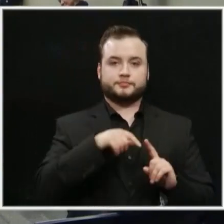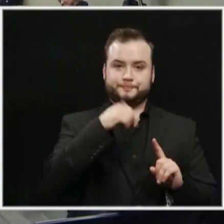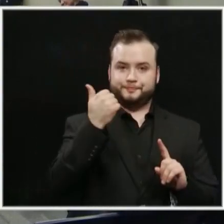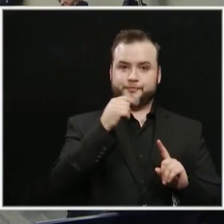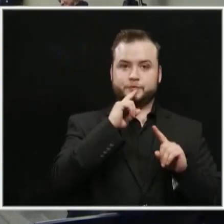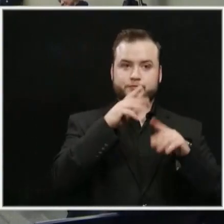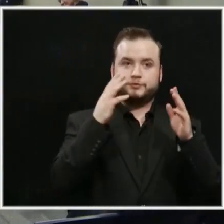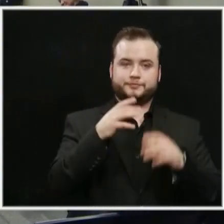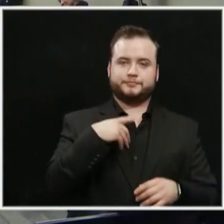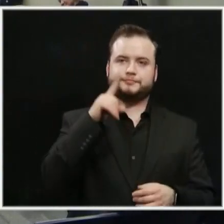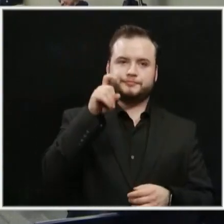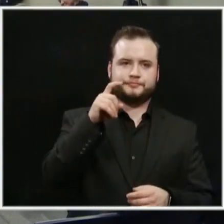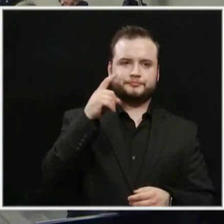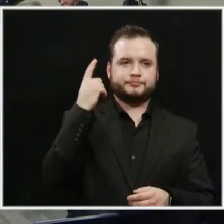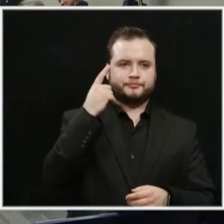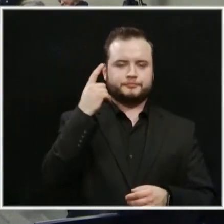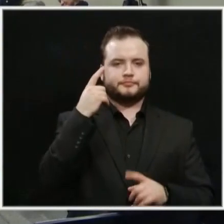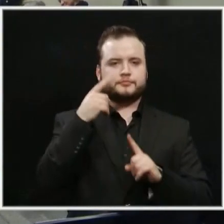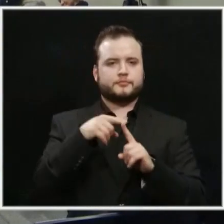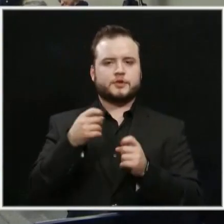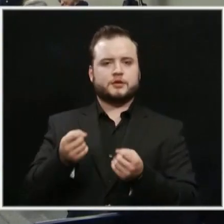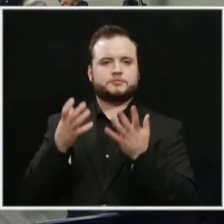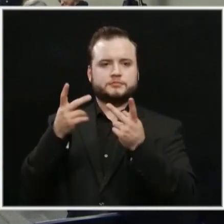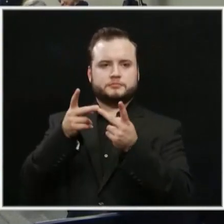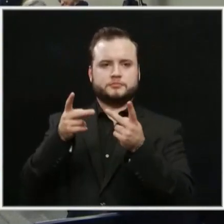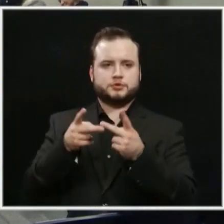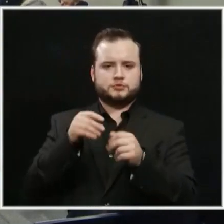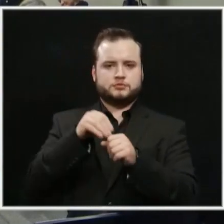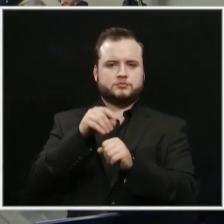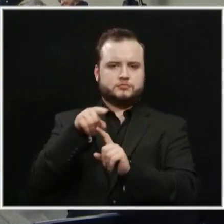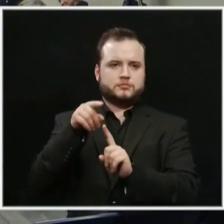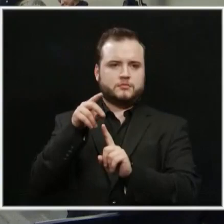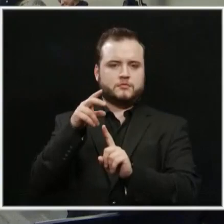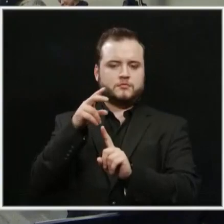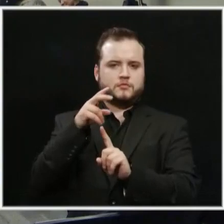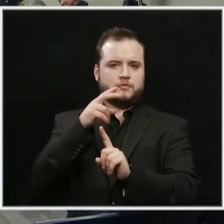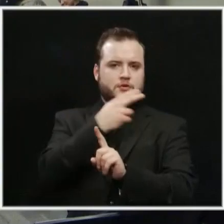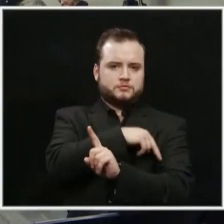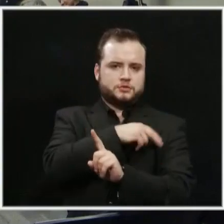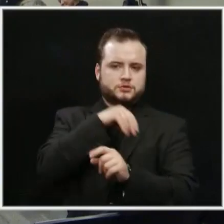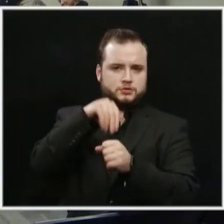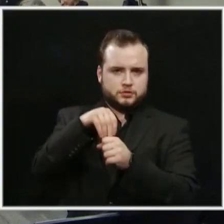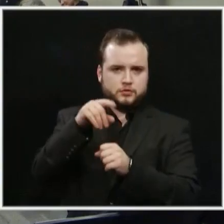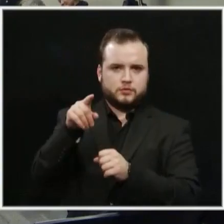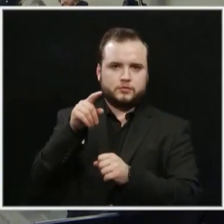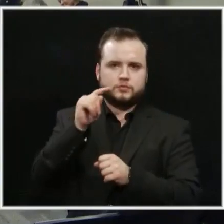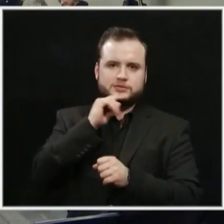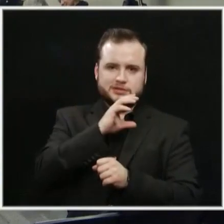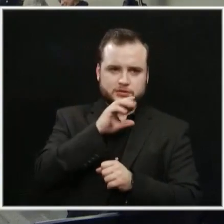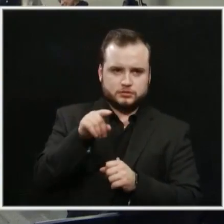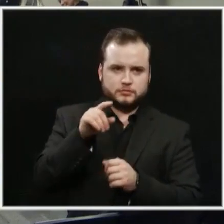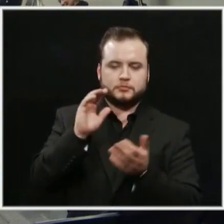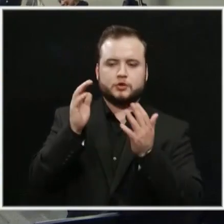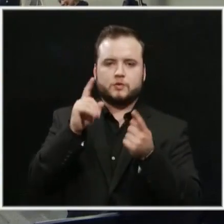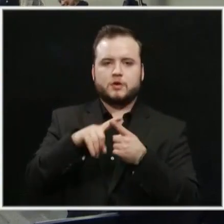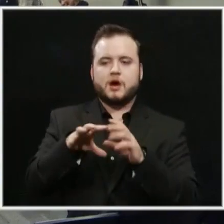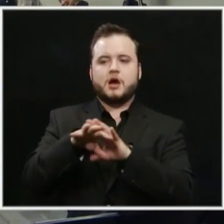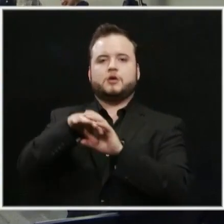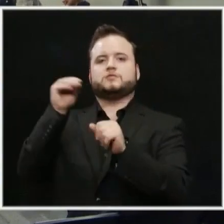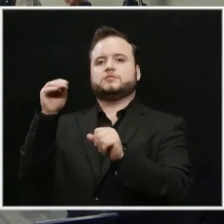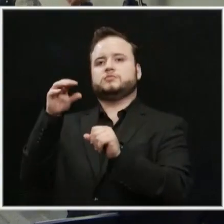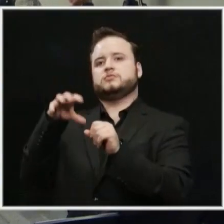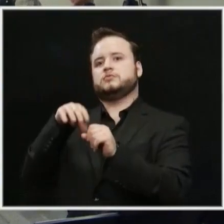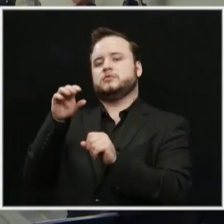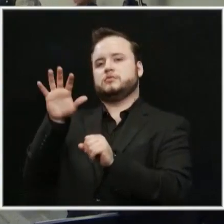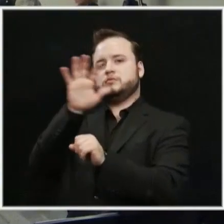in the Twin Cities metro versus greater Minnesota? And perhaps ICU counts at this point too, do we know that? Can we disaggregate